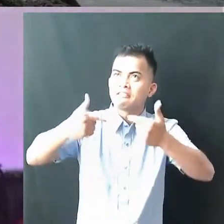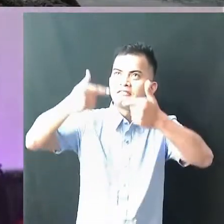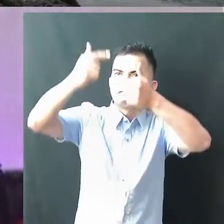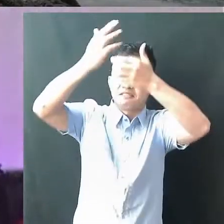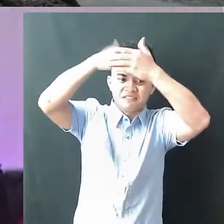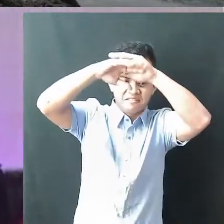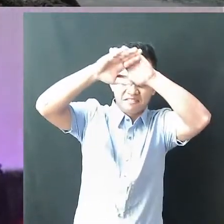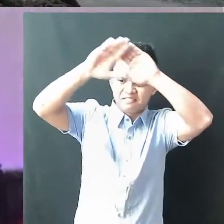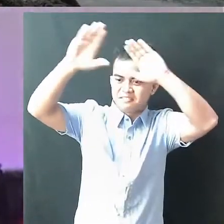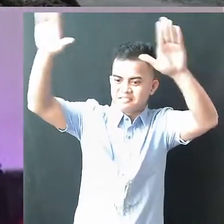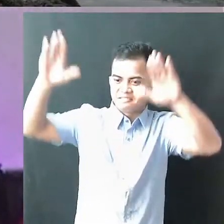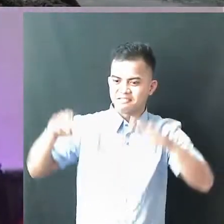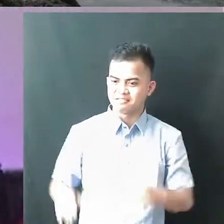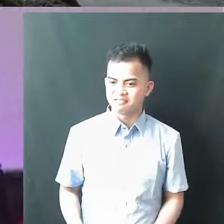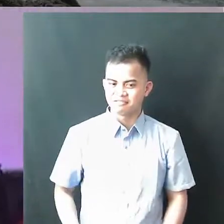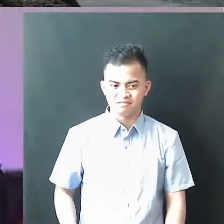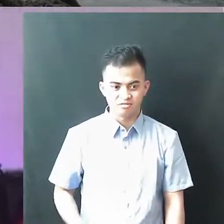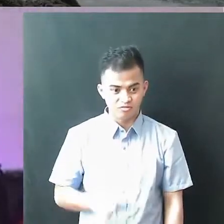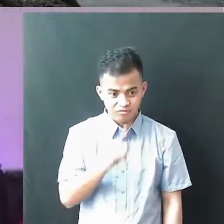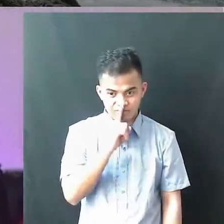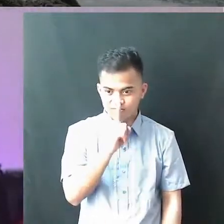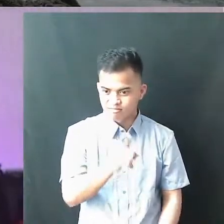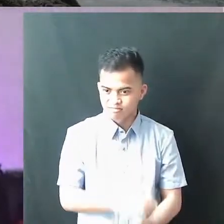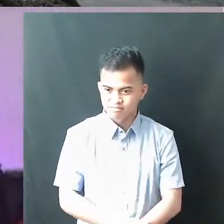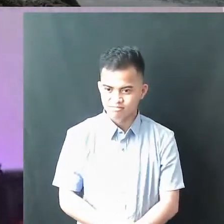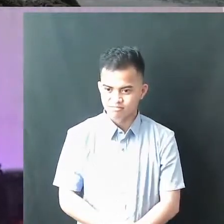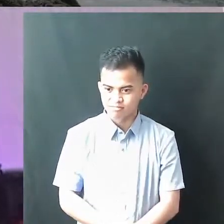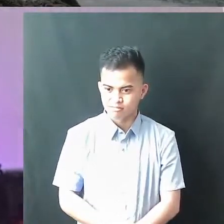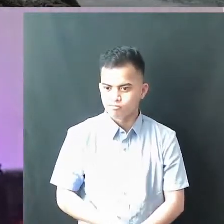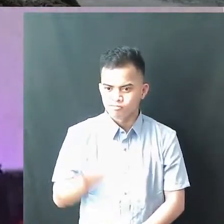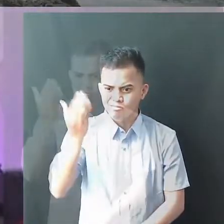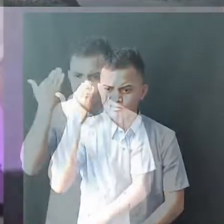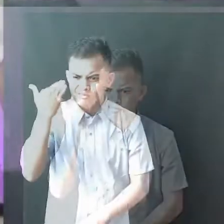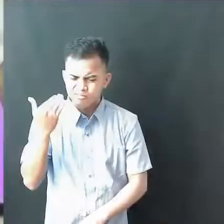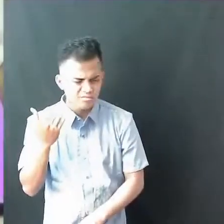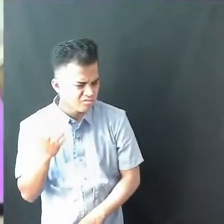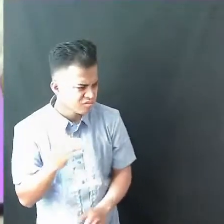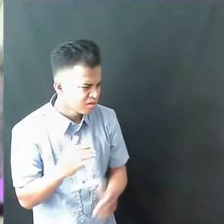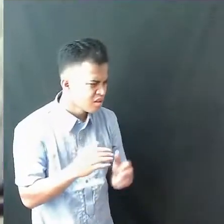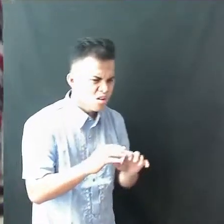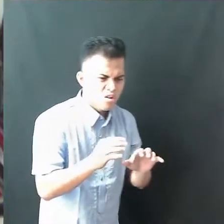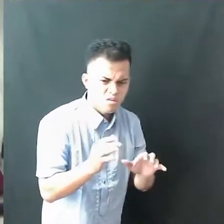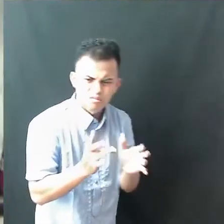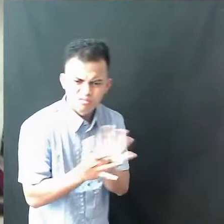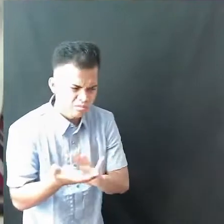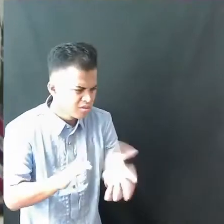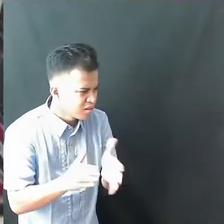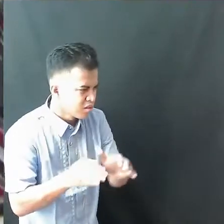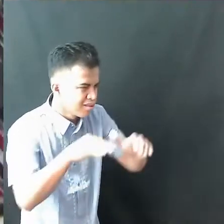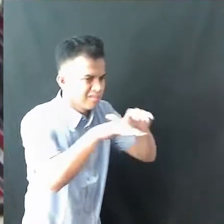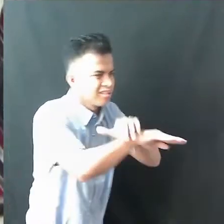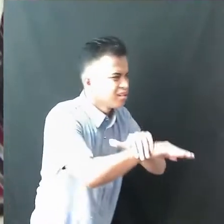where the Lord lay." And they did. They went to see the place where the Lord lay. But you know, there was something